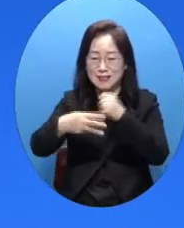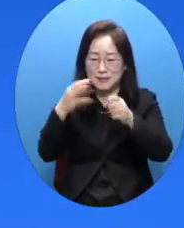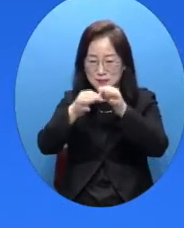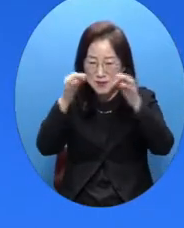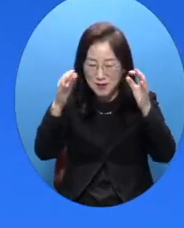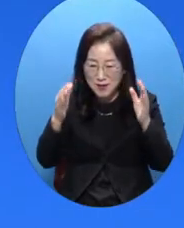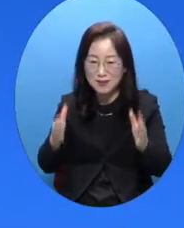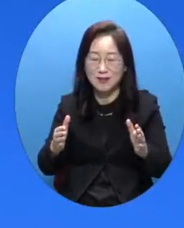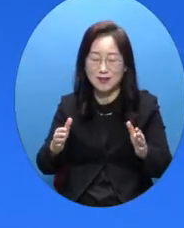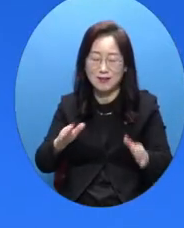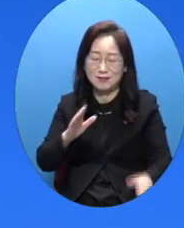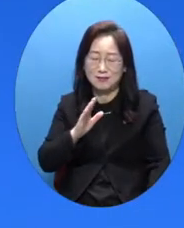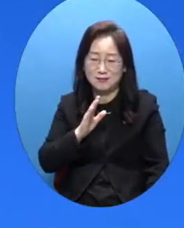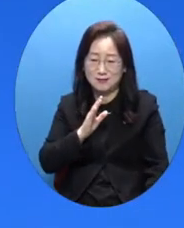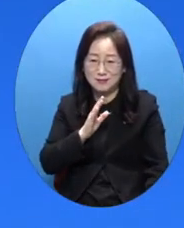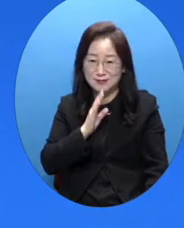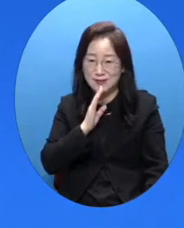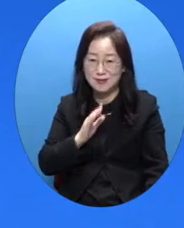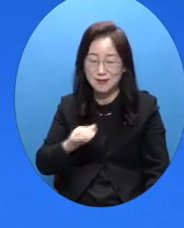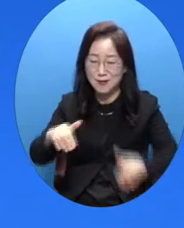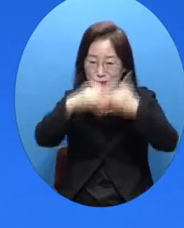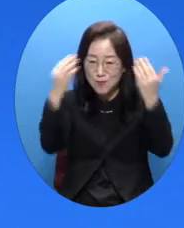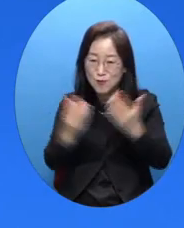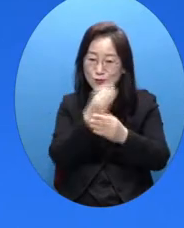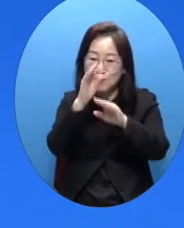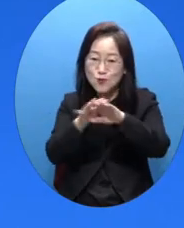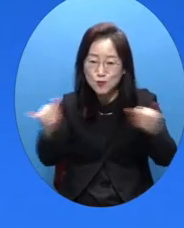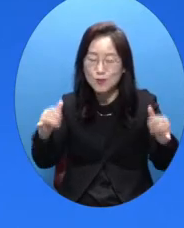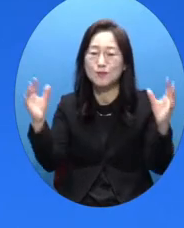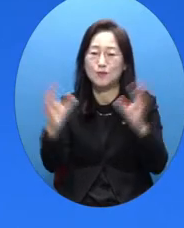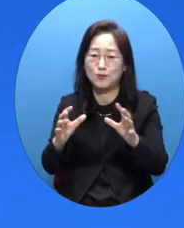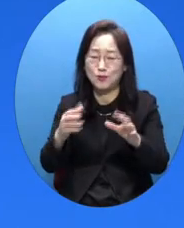next week is Thanksgiving Sunday